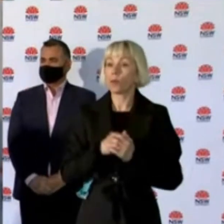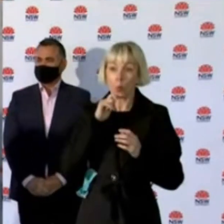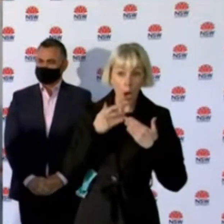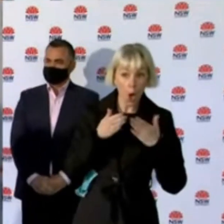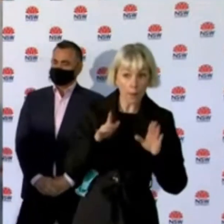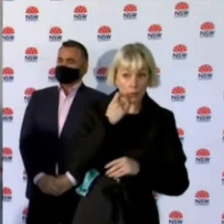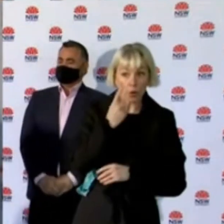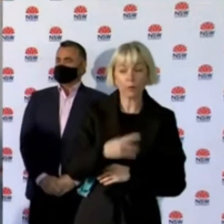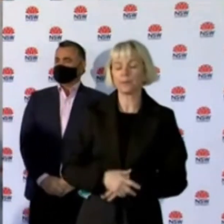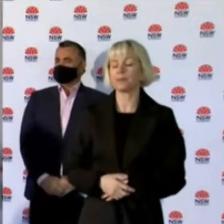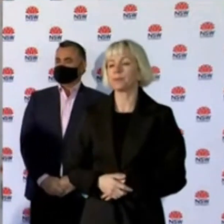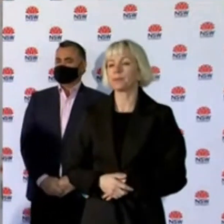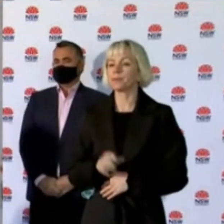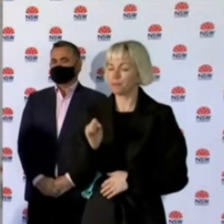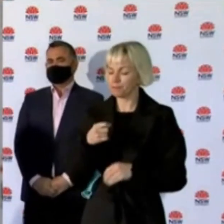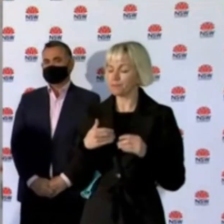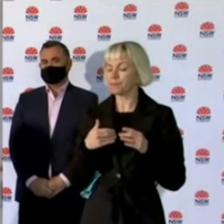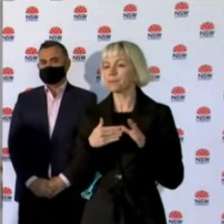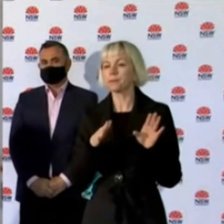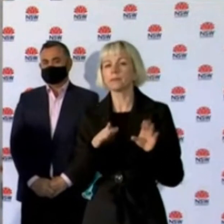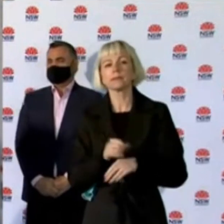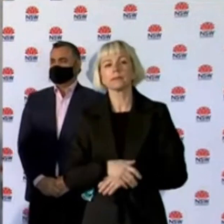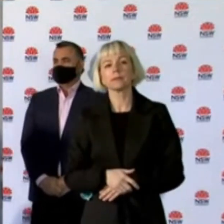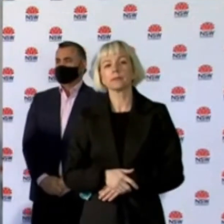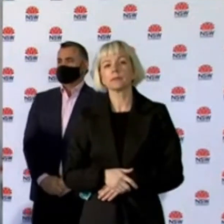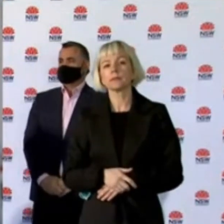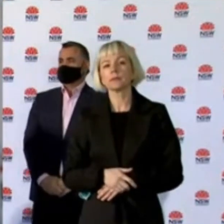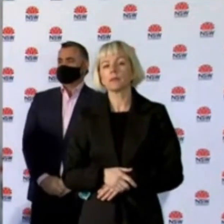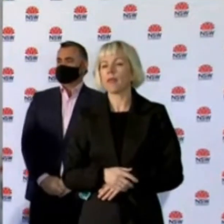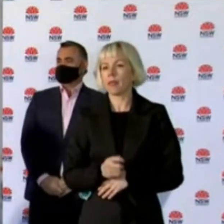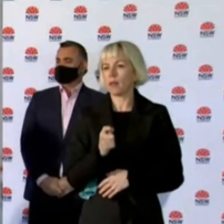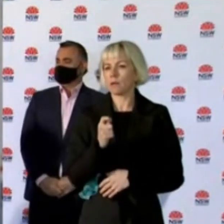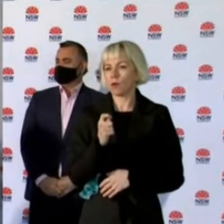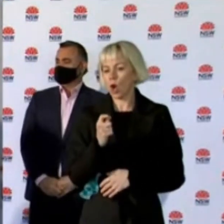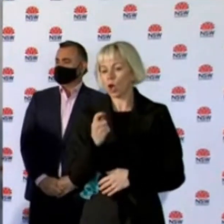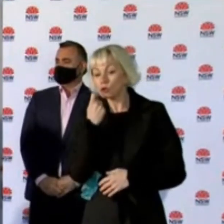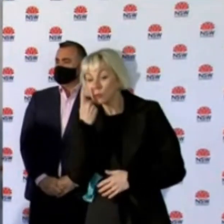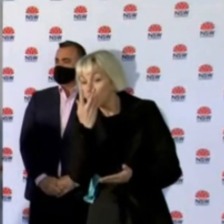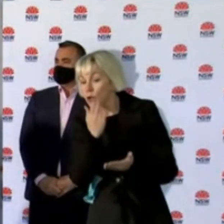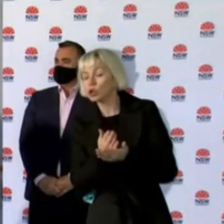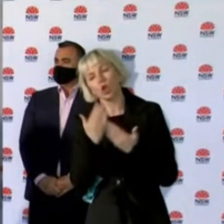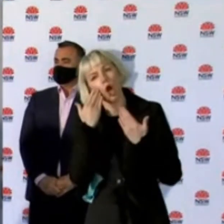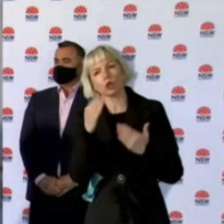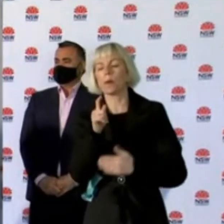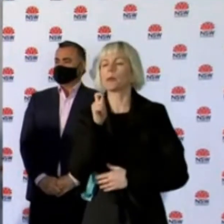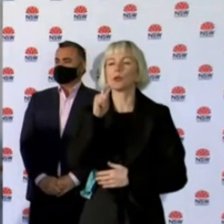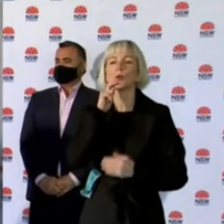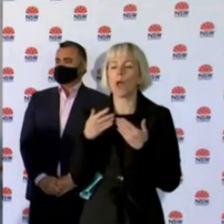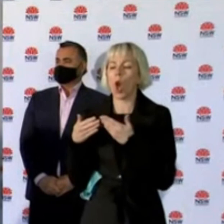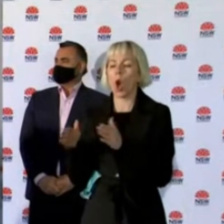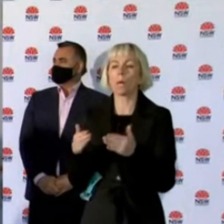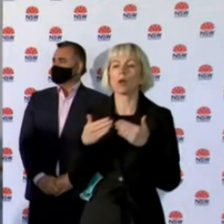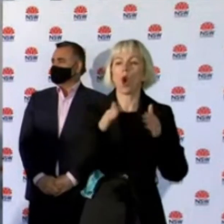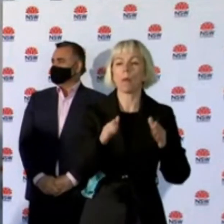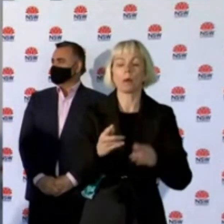we've made are very. They are opening tomorrow. Well, they're very much. I'll have to get an update on that, but I've not received advice that anything's been delayed. Quite